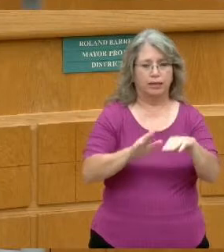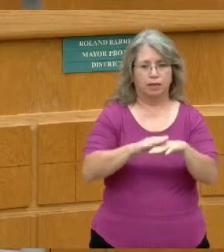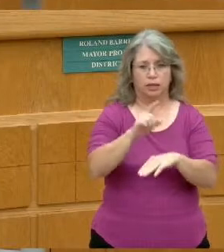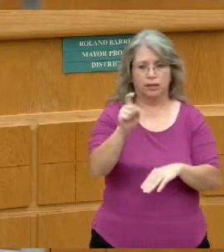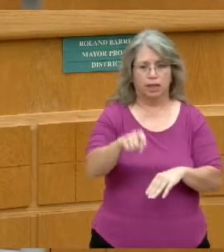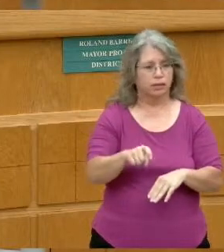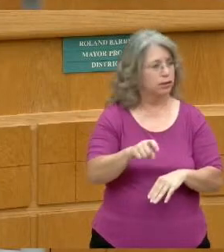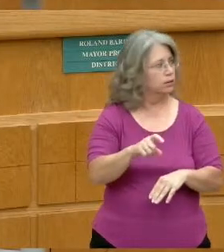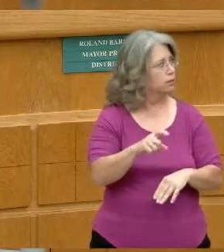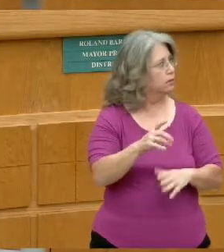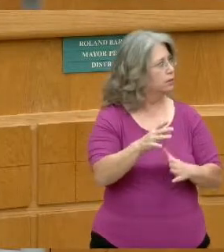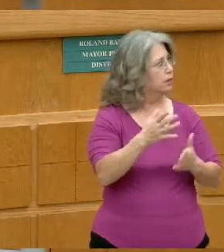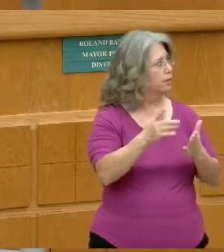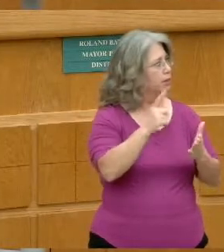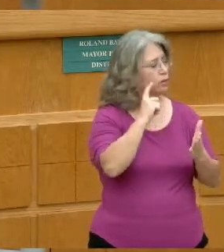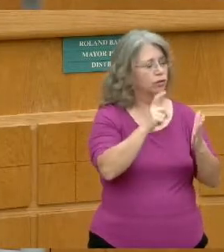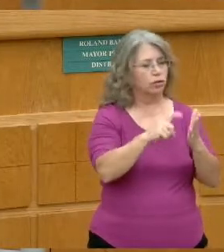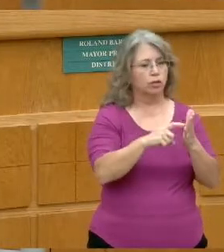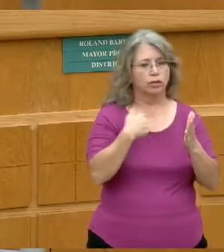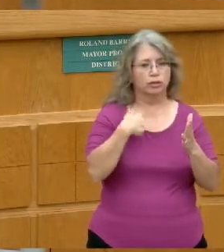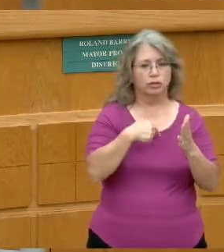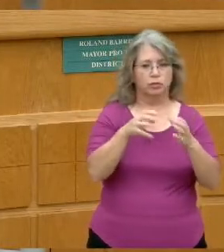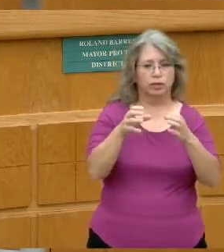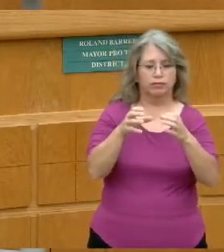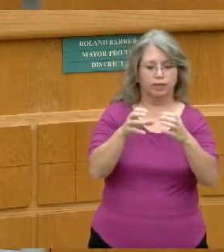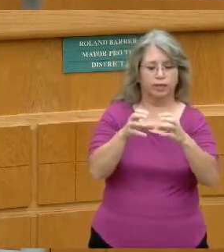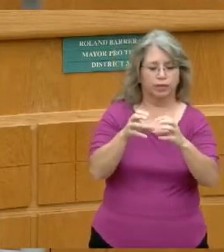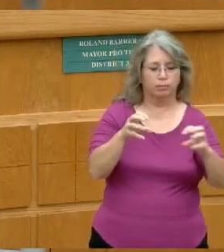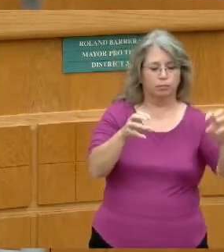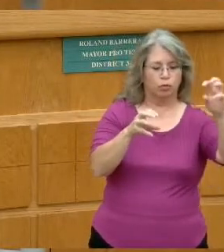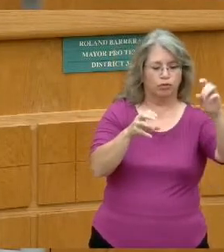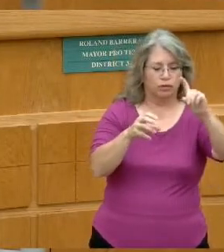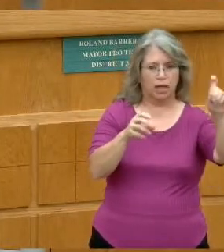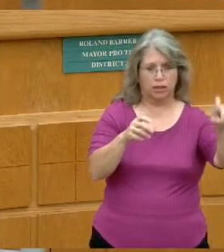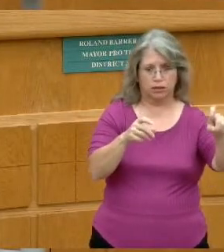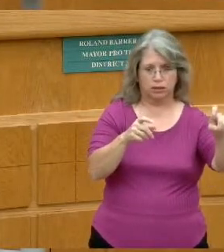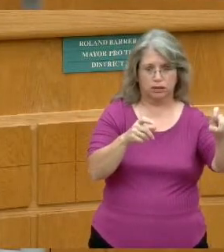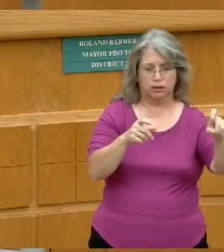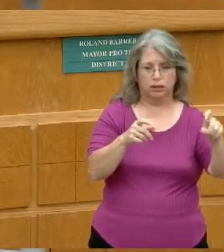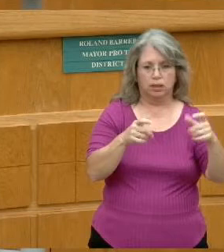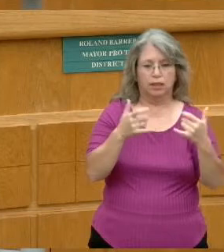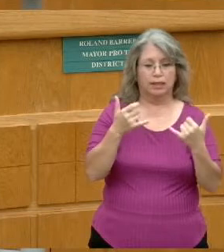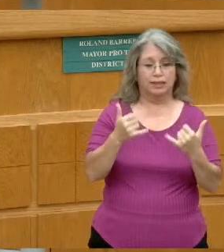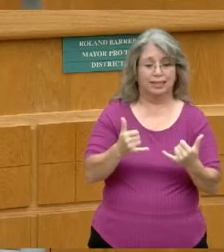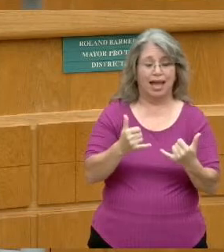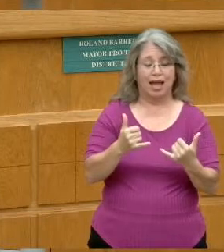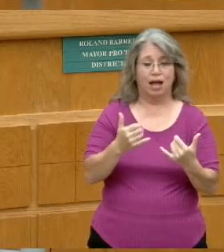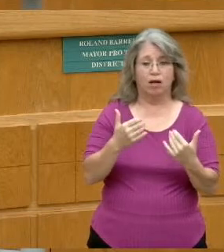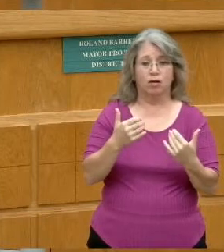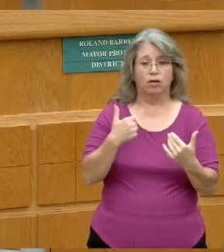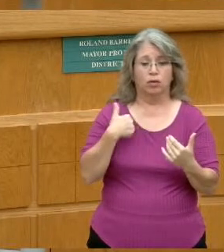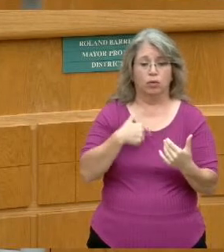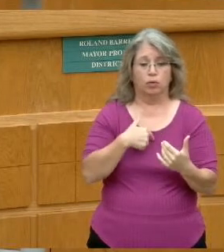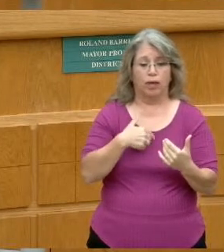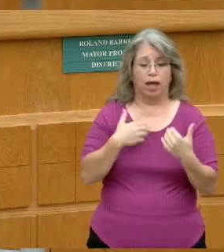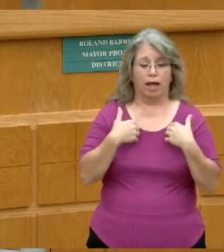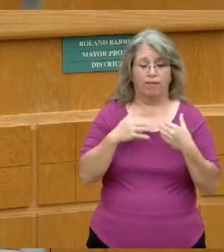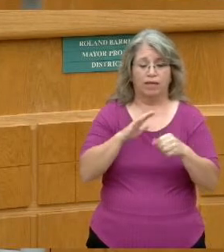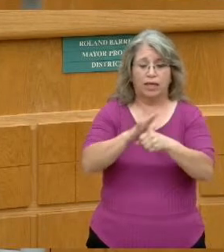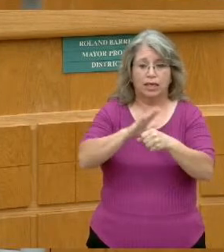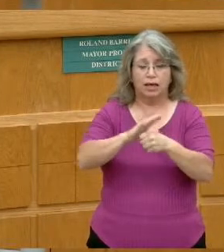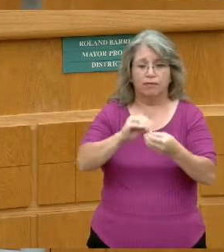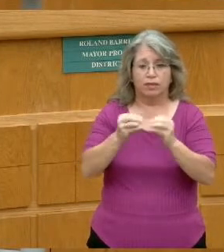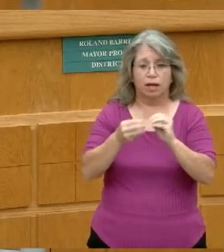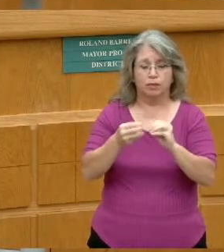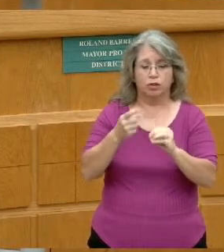week because now these numbers are based upon the Public Health District 11, which goes from